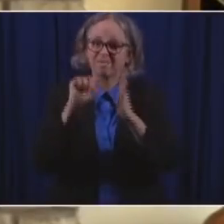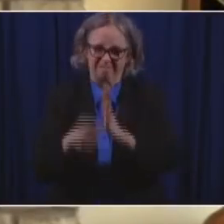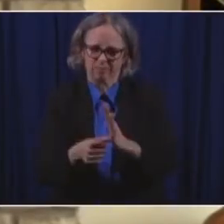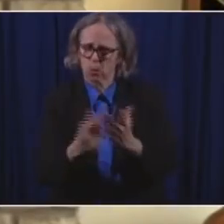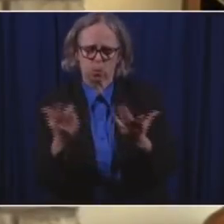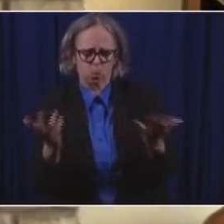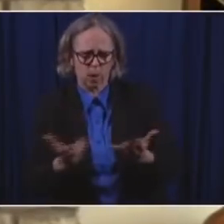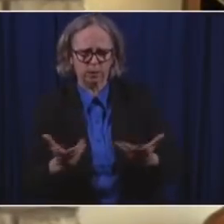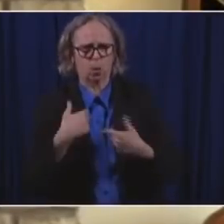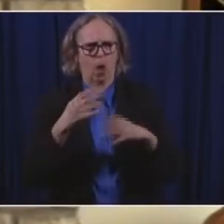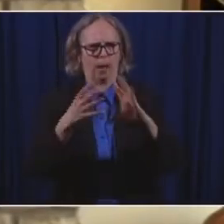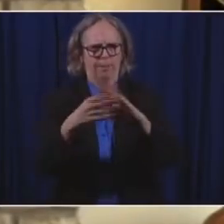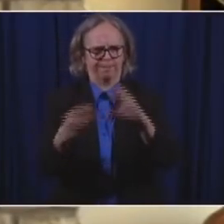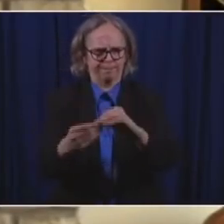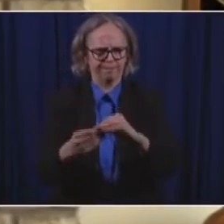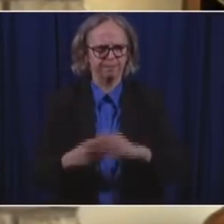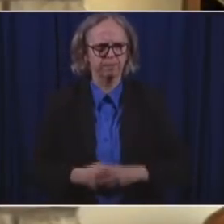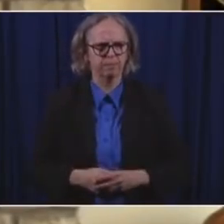the